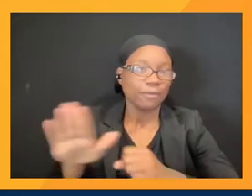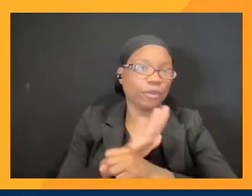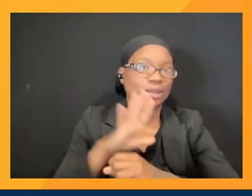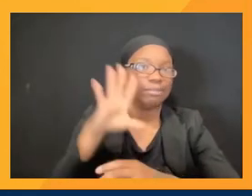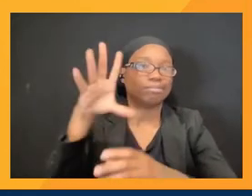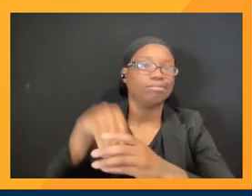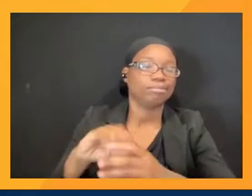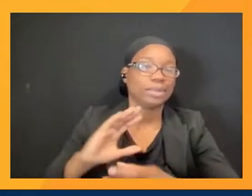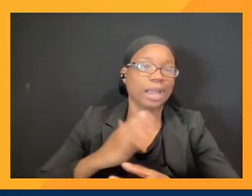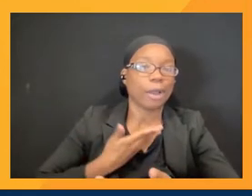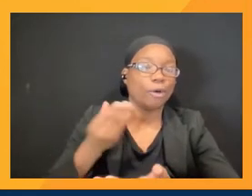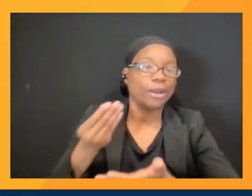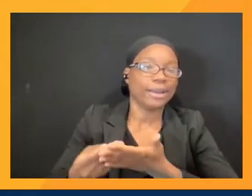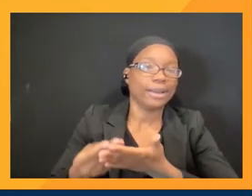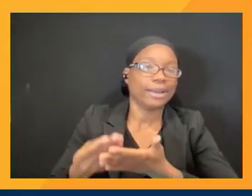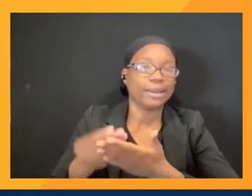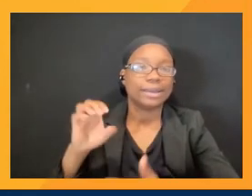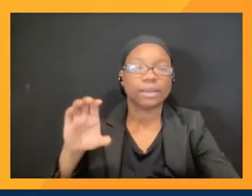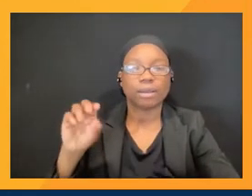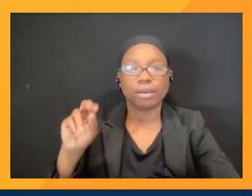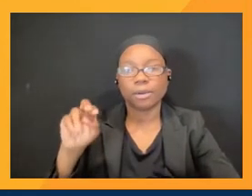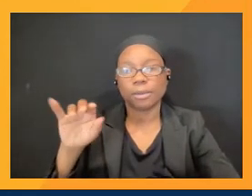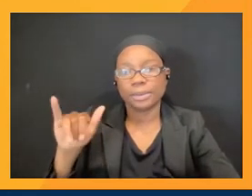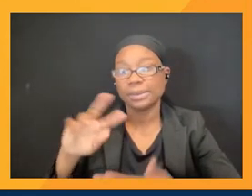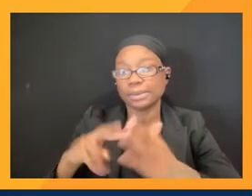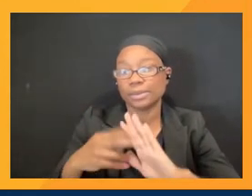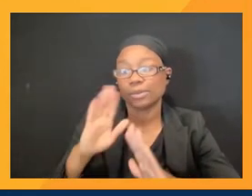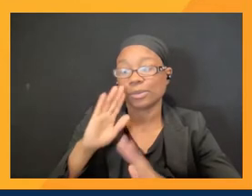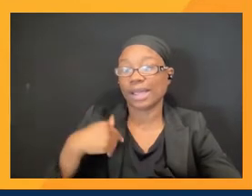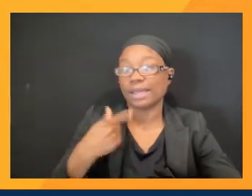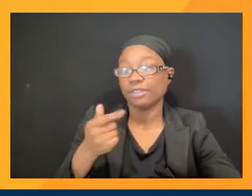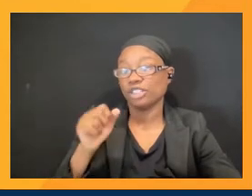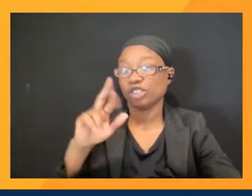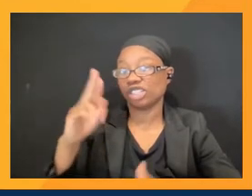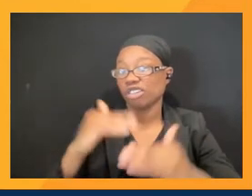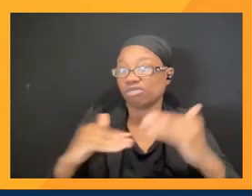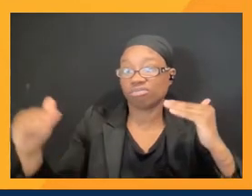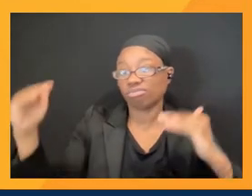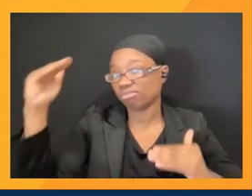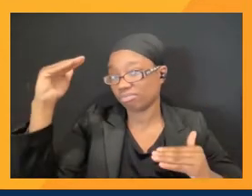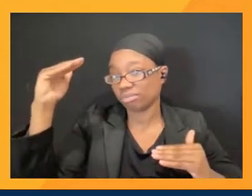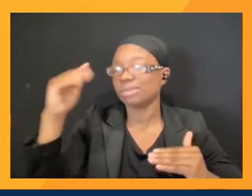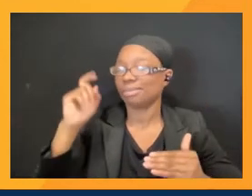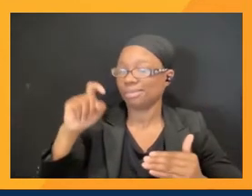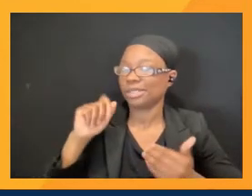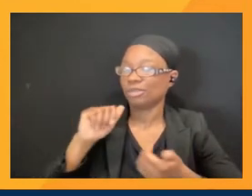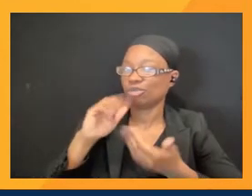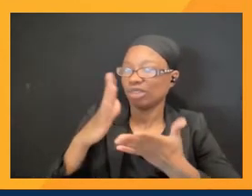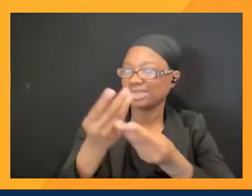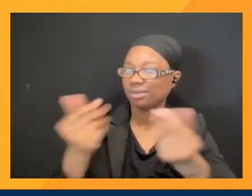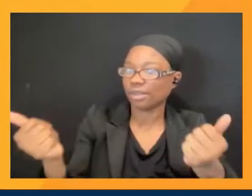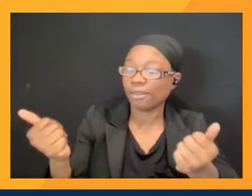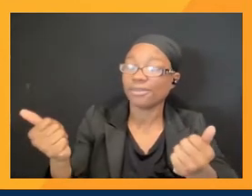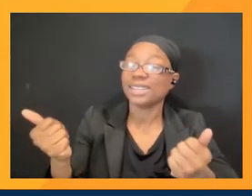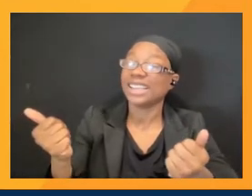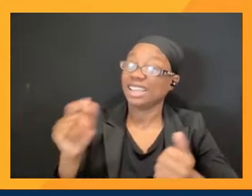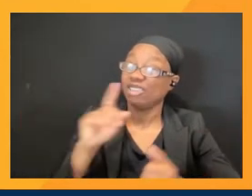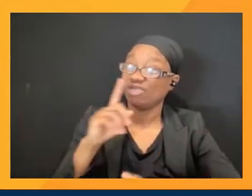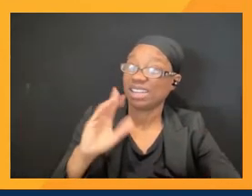sure that those landlords can't profit, and we would remove them from our platform.